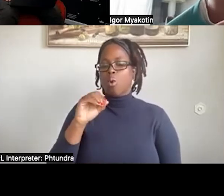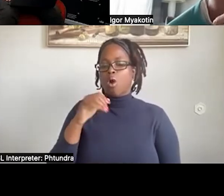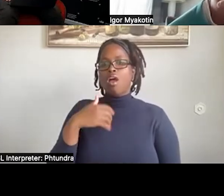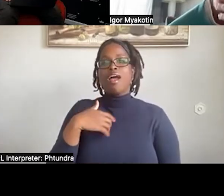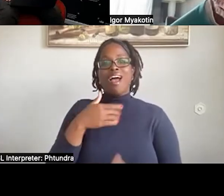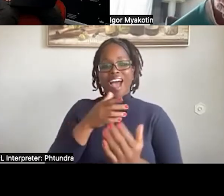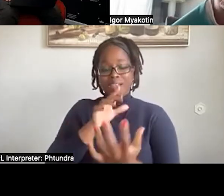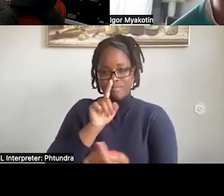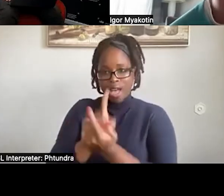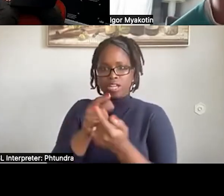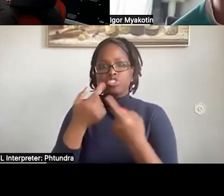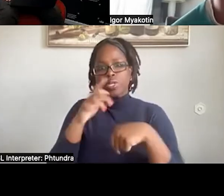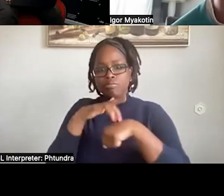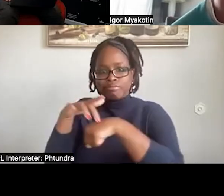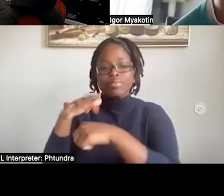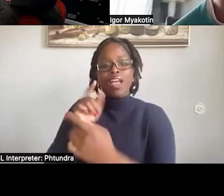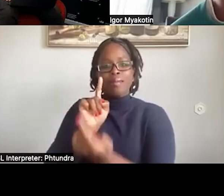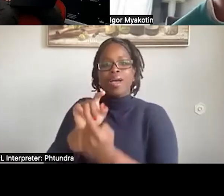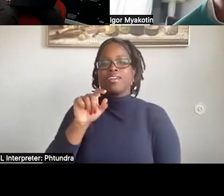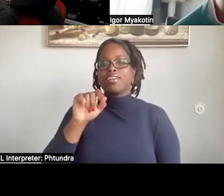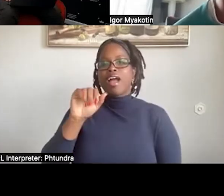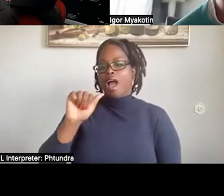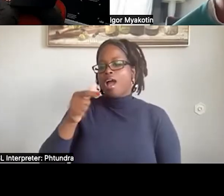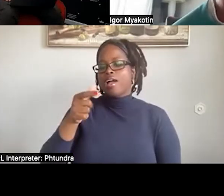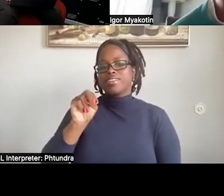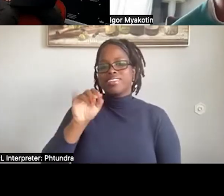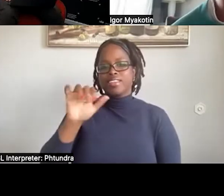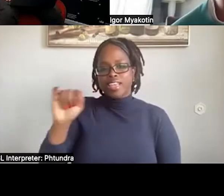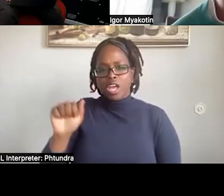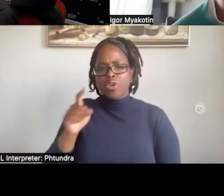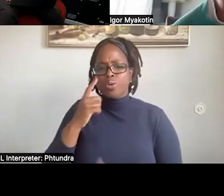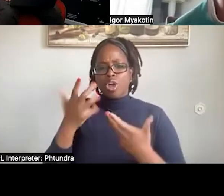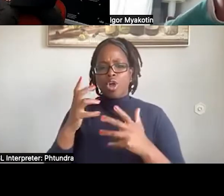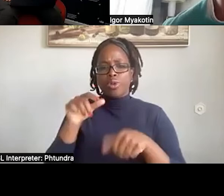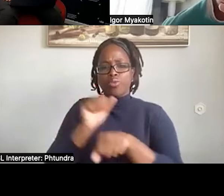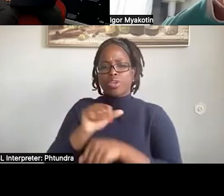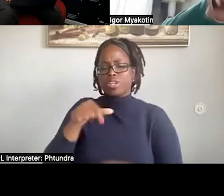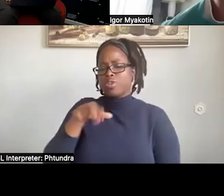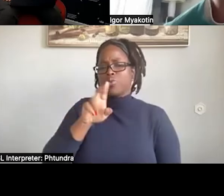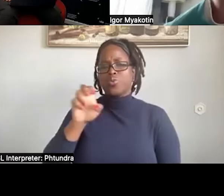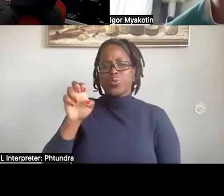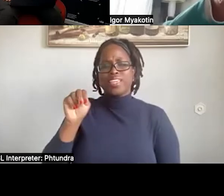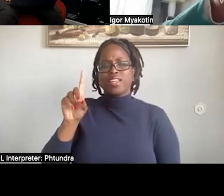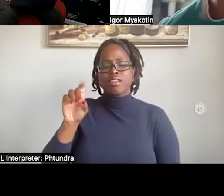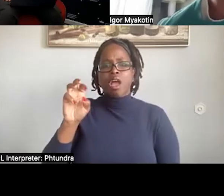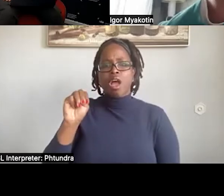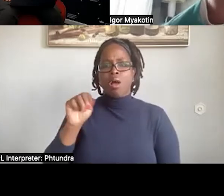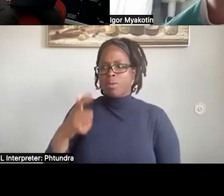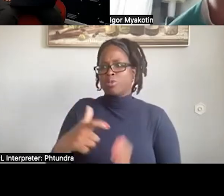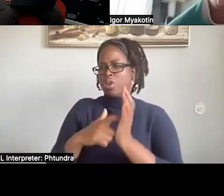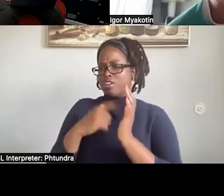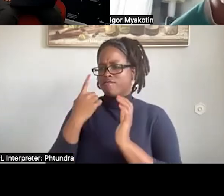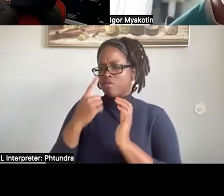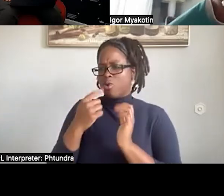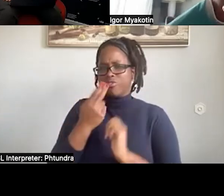Agnia, and you were already working on Queendom for a few years. That was about more than a year ago